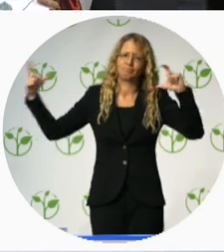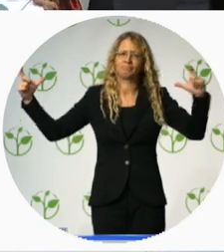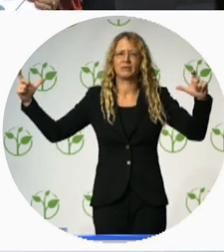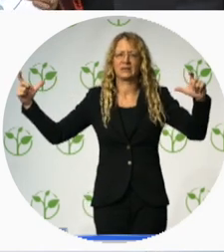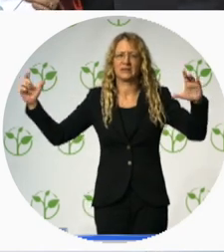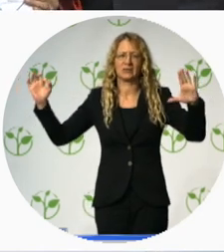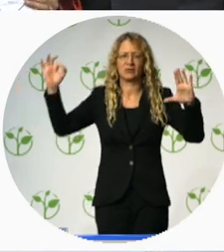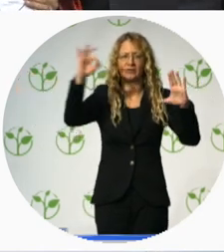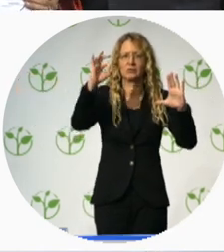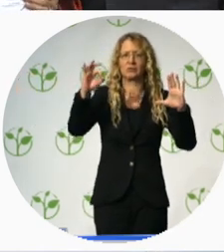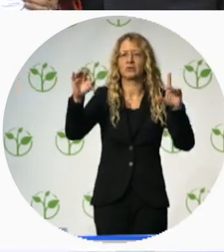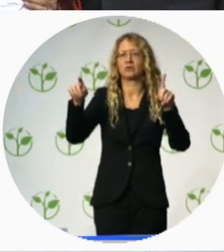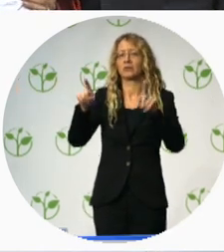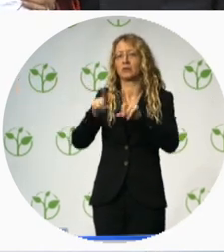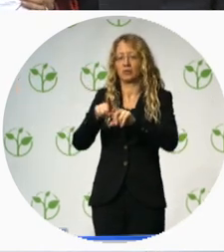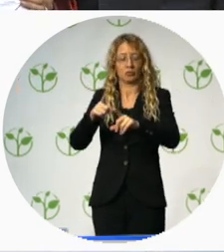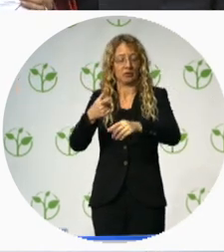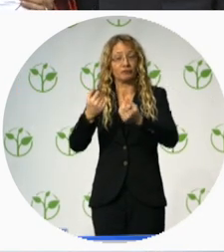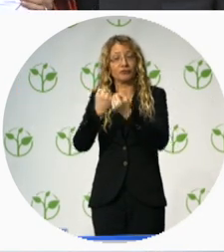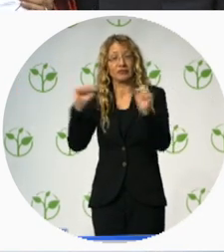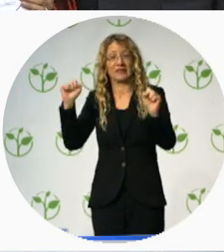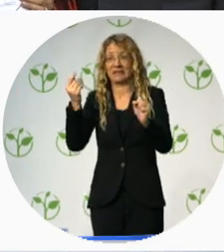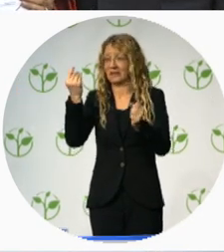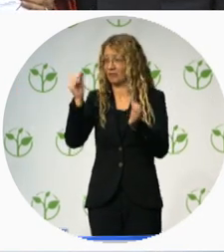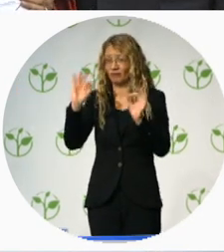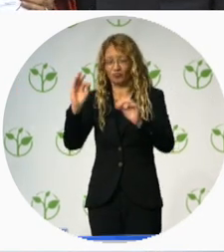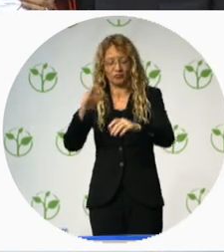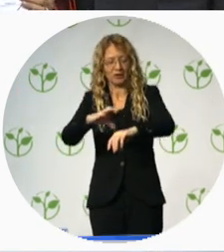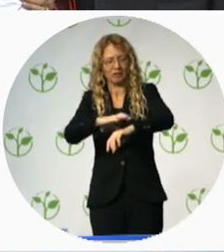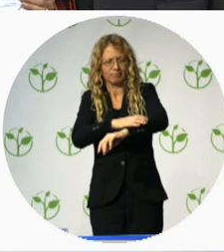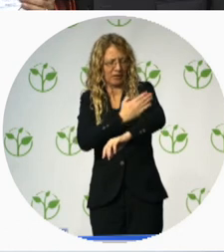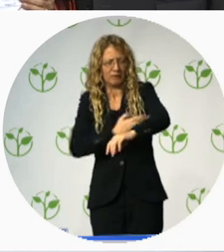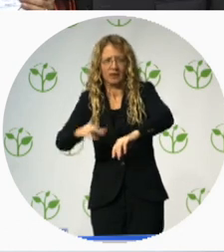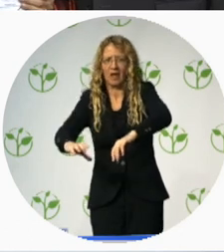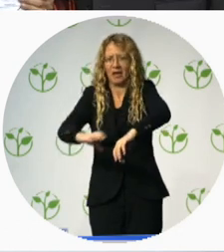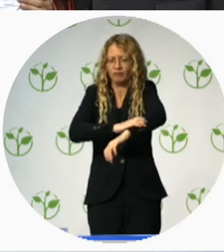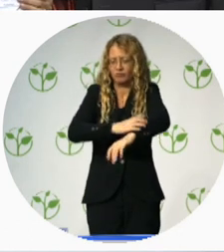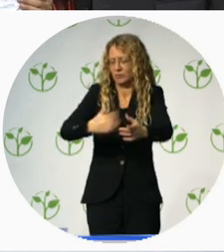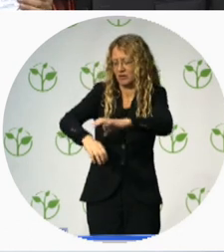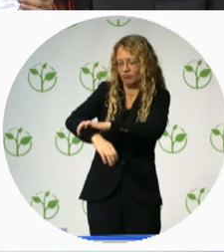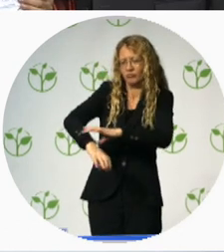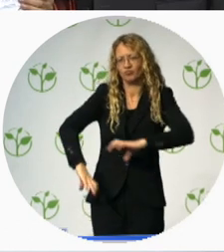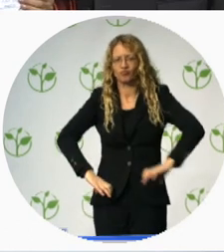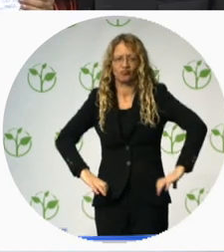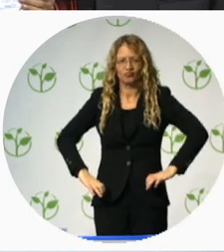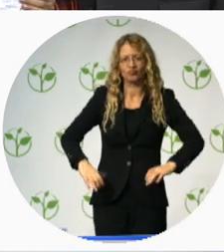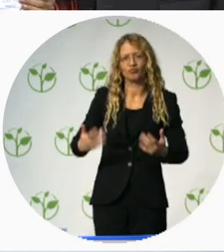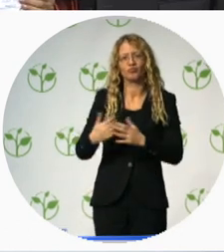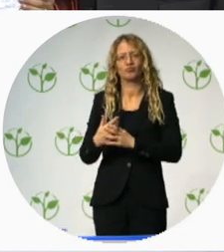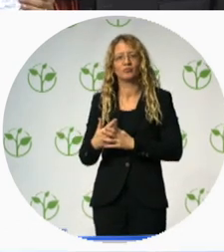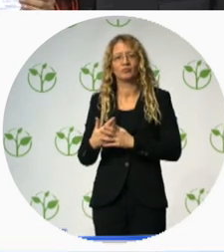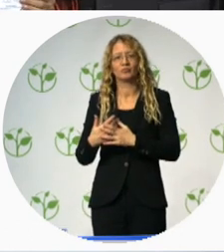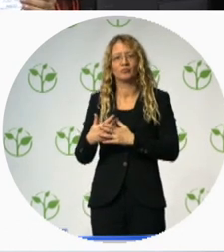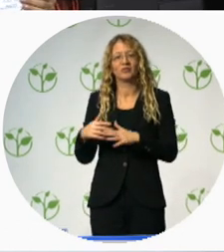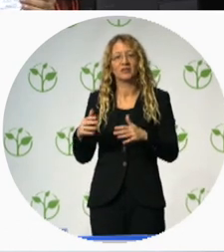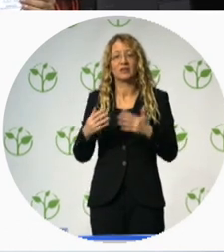appliances. The organization has grown from providing 59 artificial limbs in 1975 to serving some 60,000 people